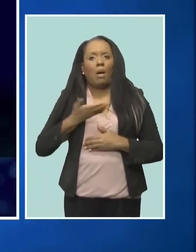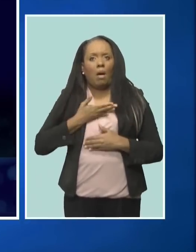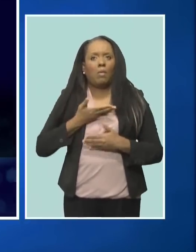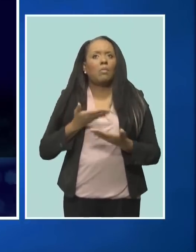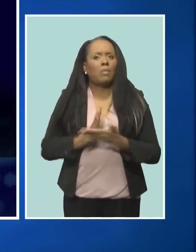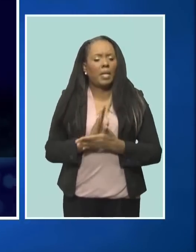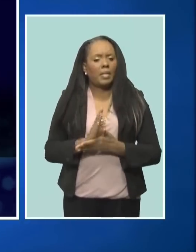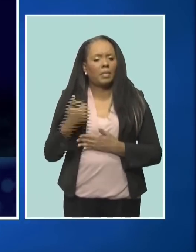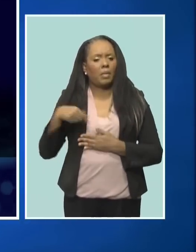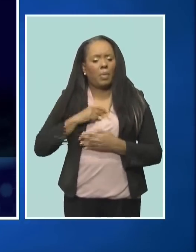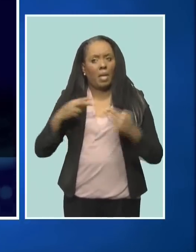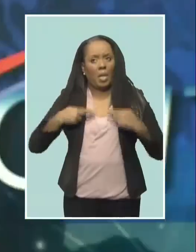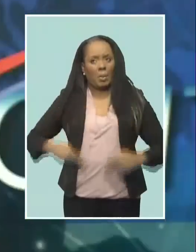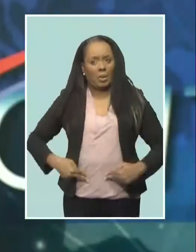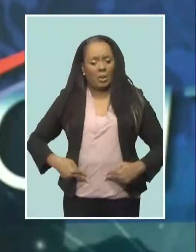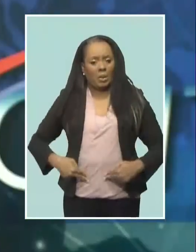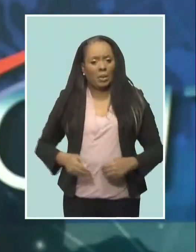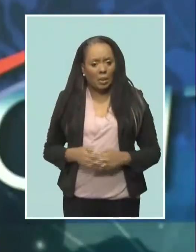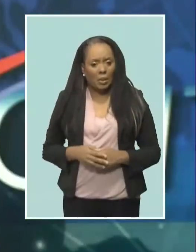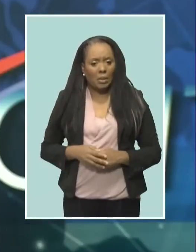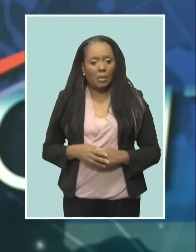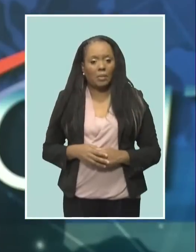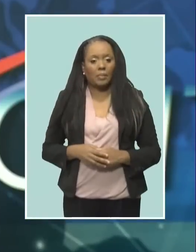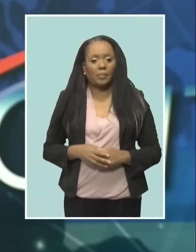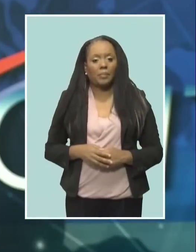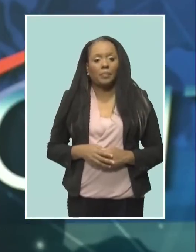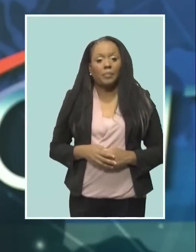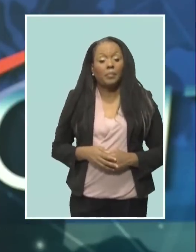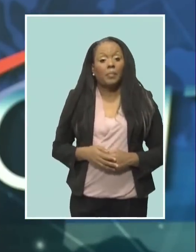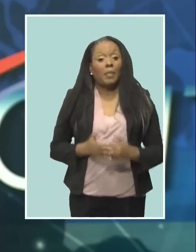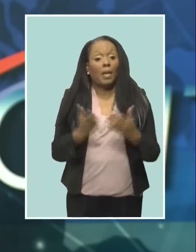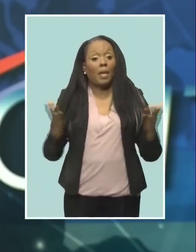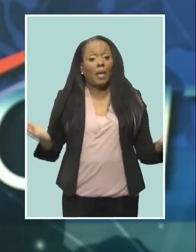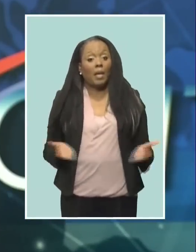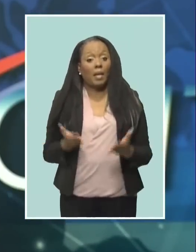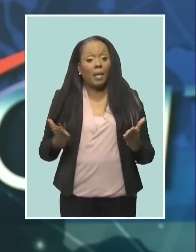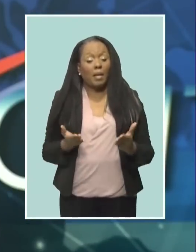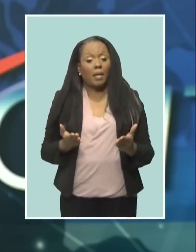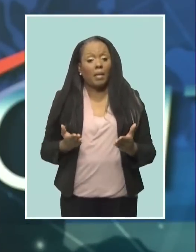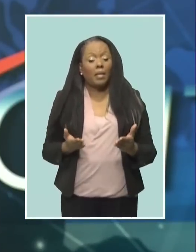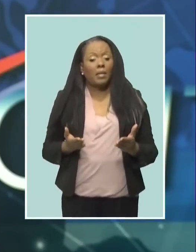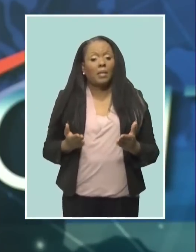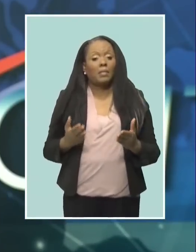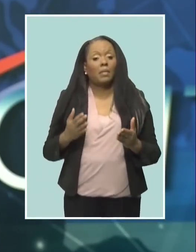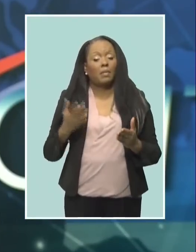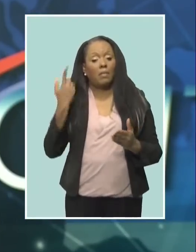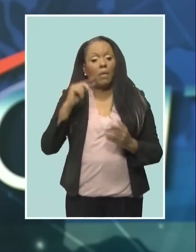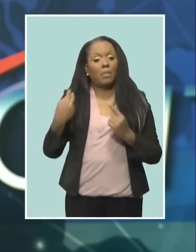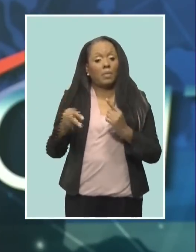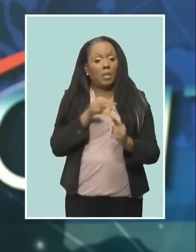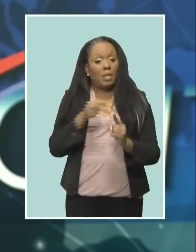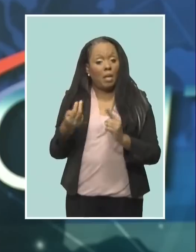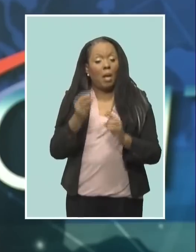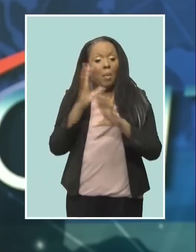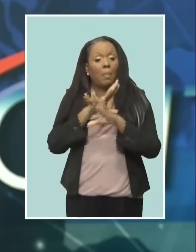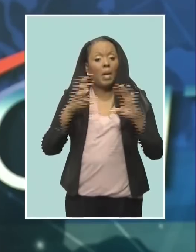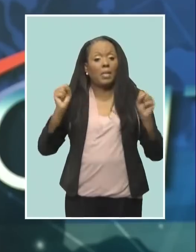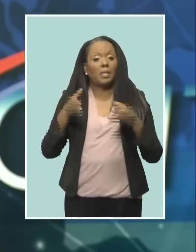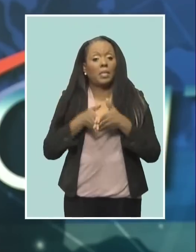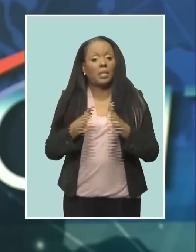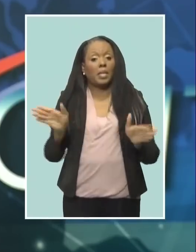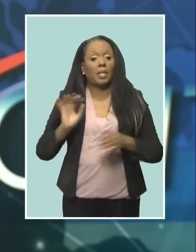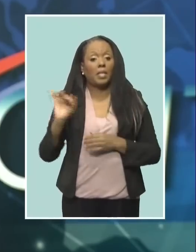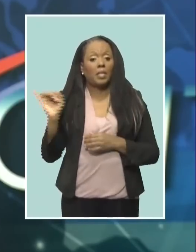human beings. Well, joining us now to share the perspective of insurers is President of the General